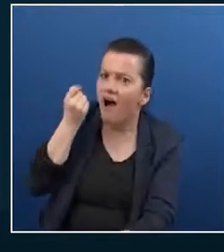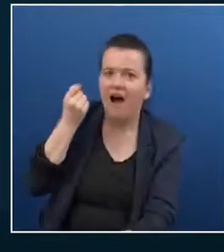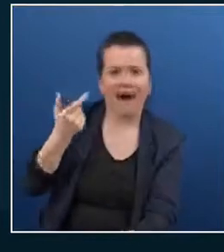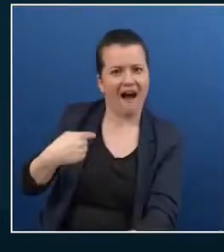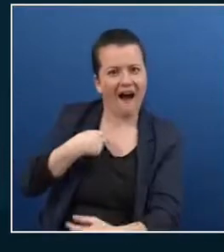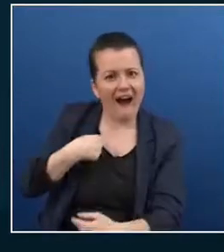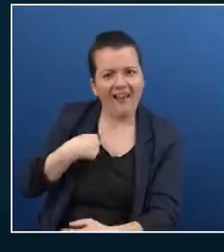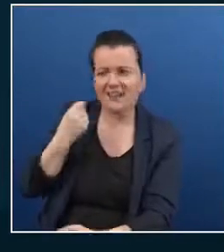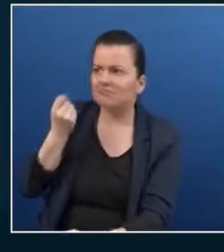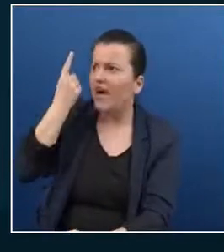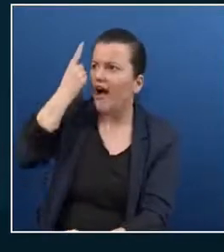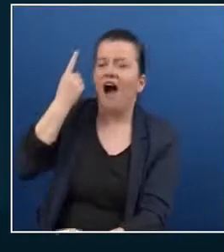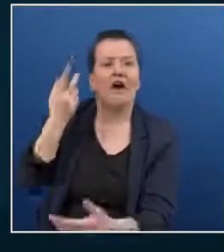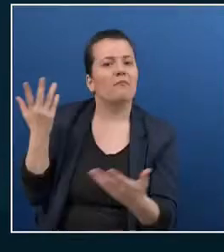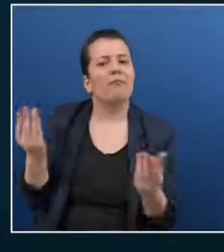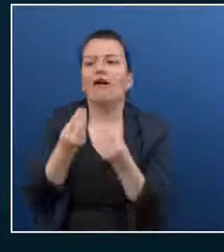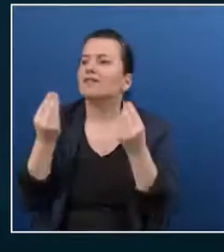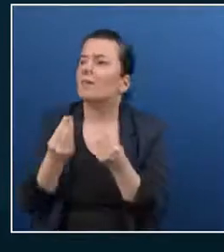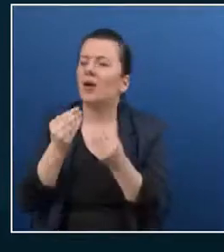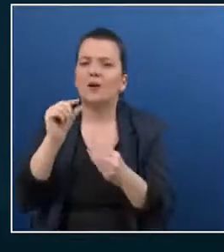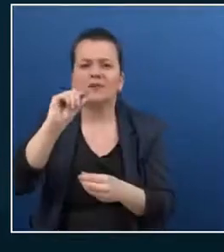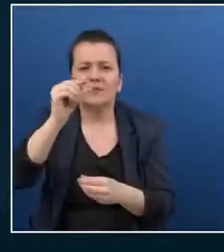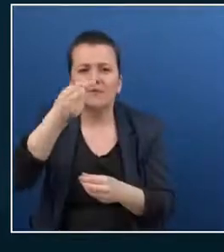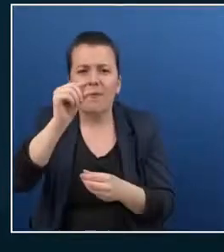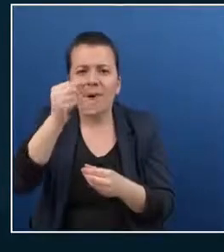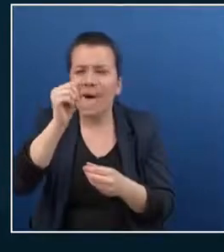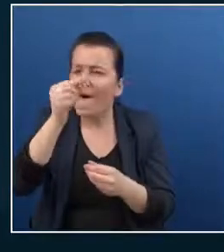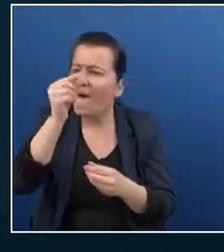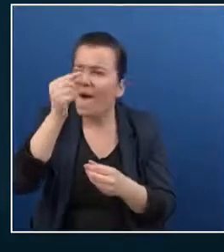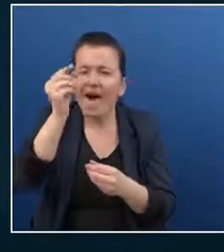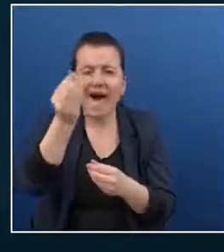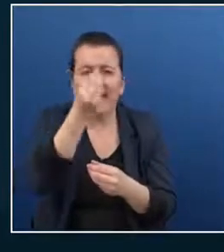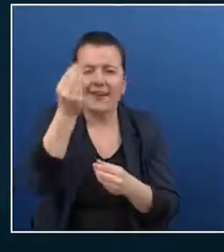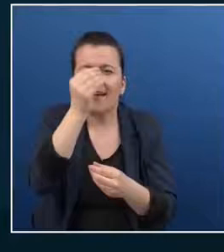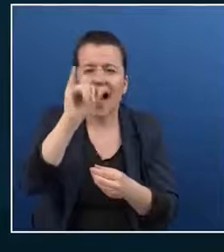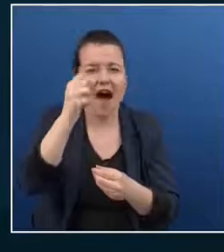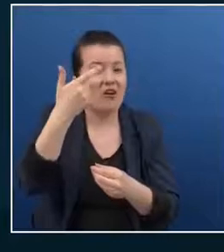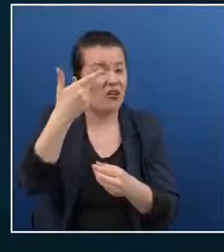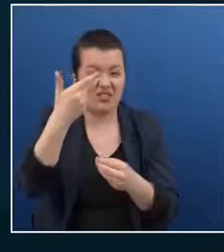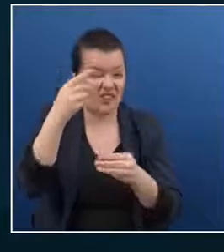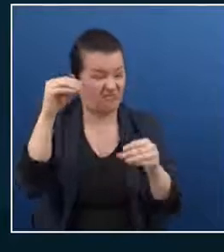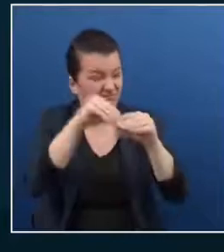change and a small adaptation of IoT can already help in